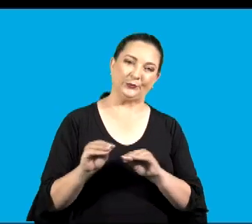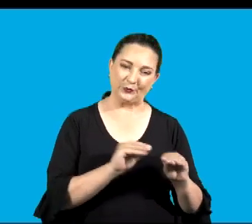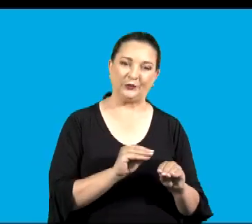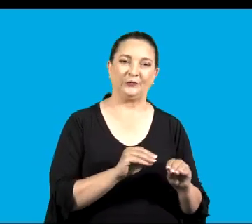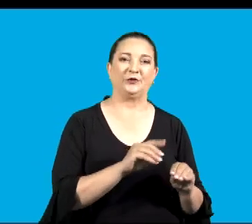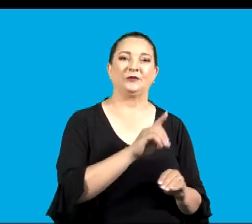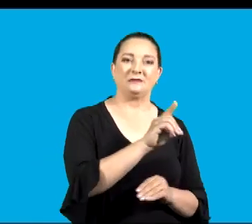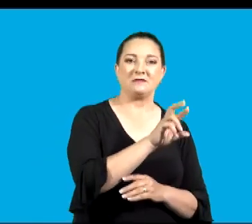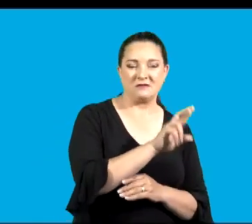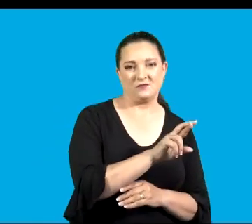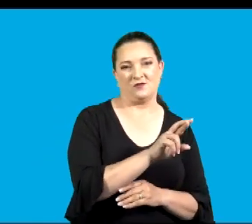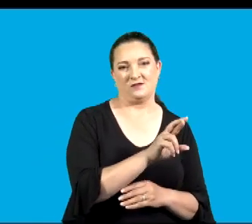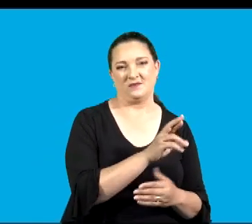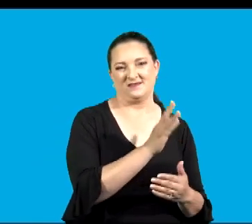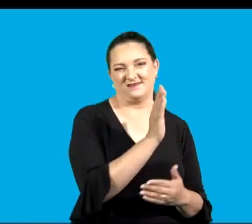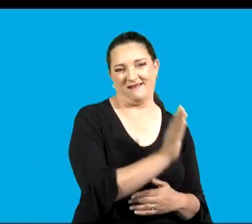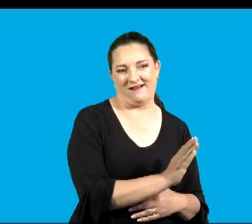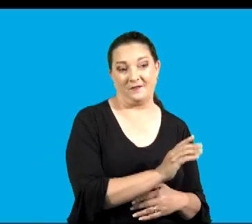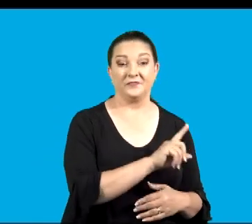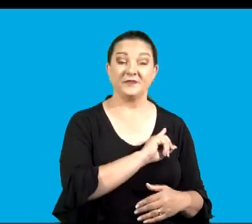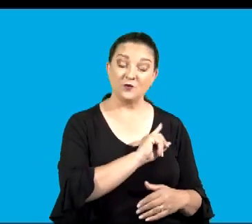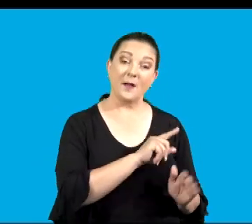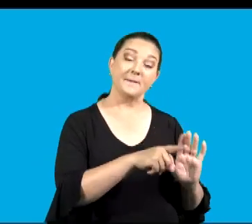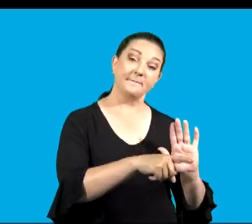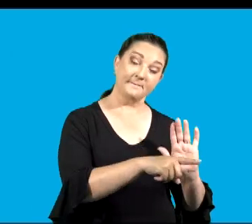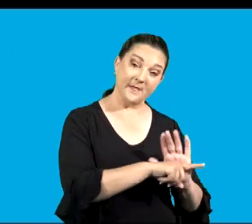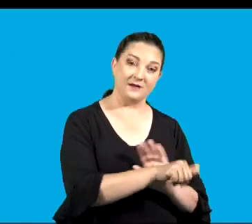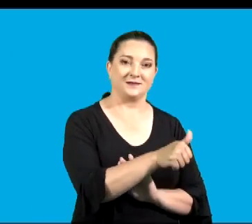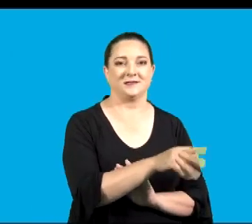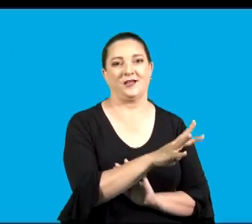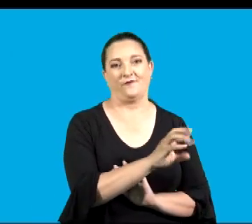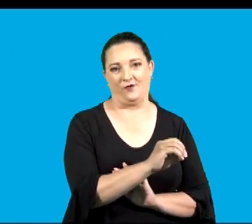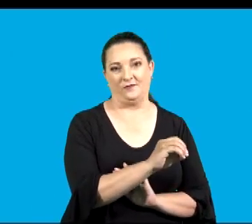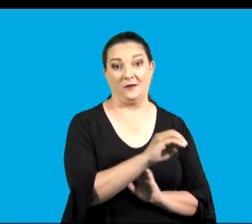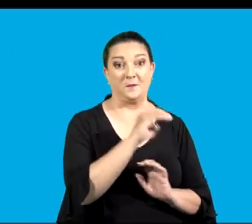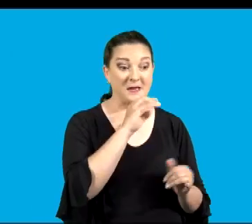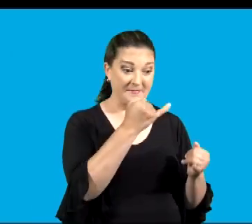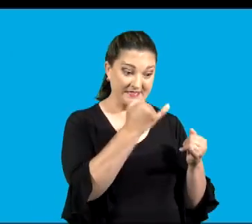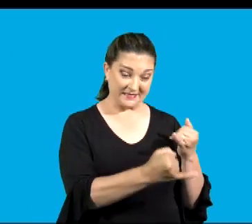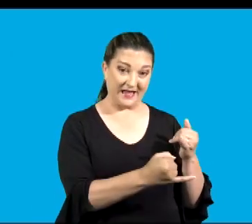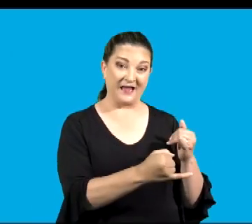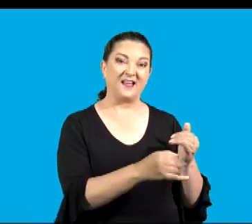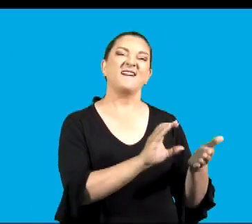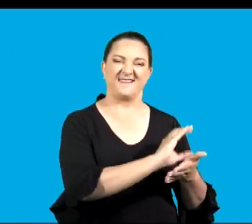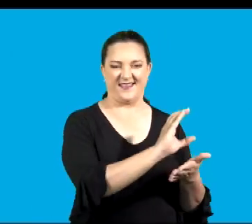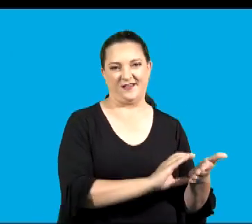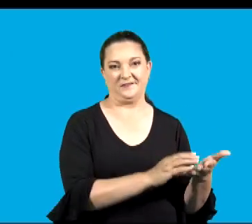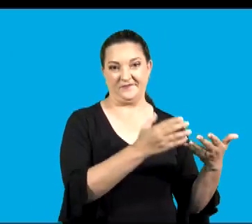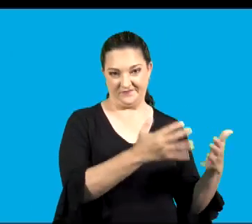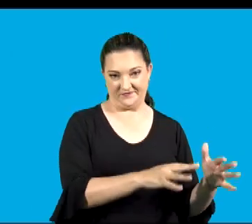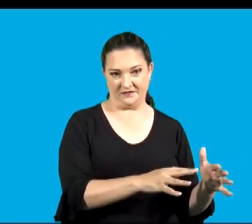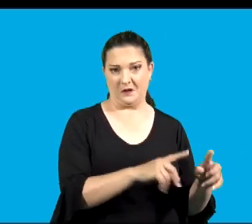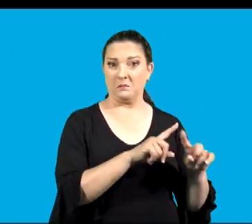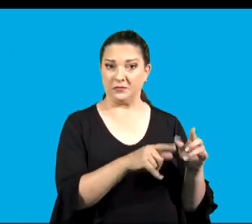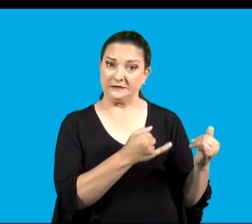going to say minus 640. I have cancelled the error, but I know that I